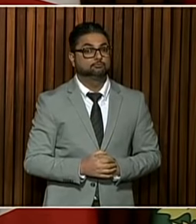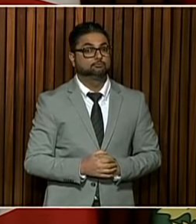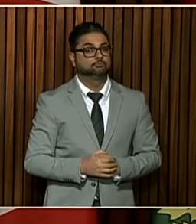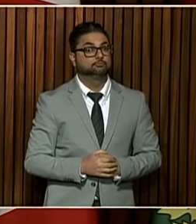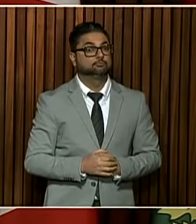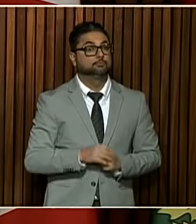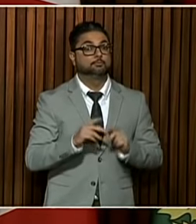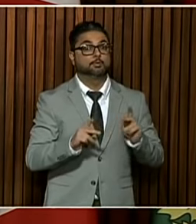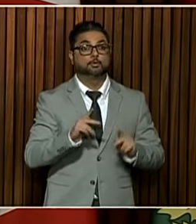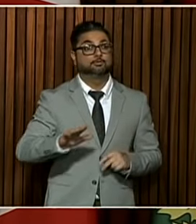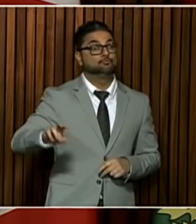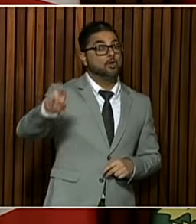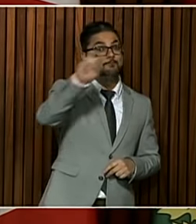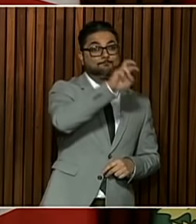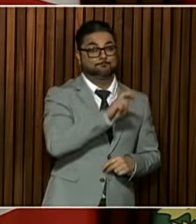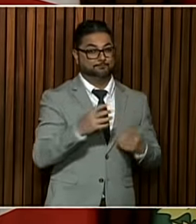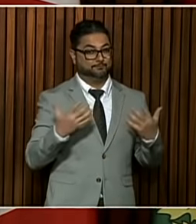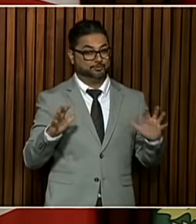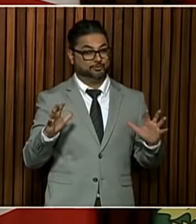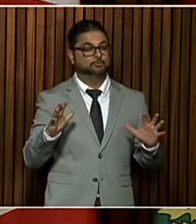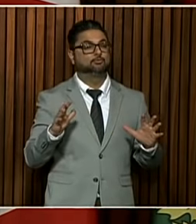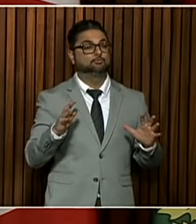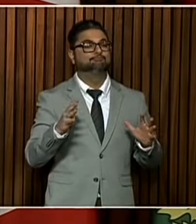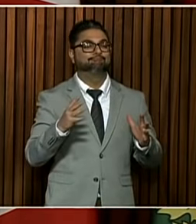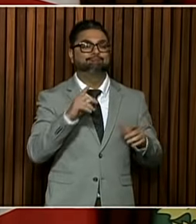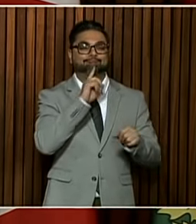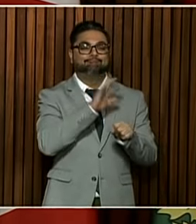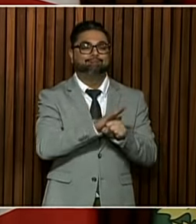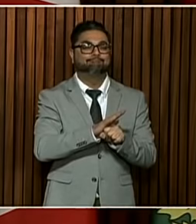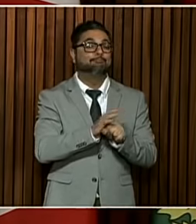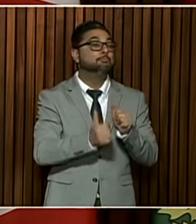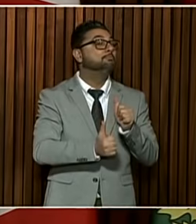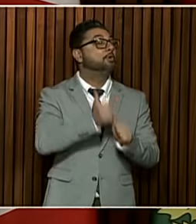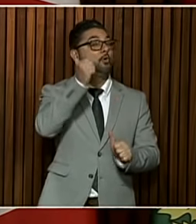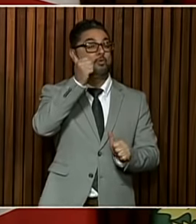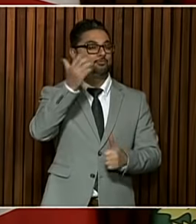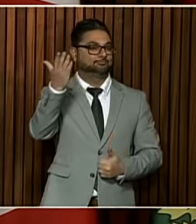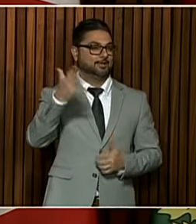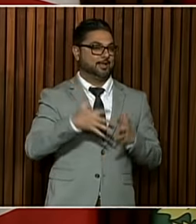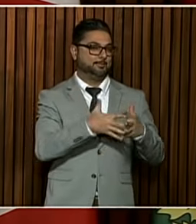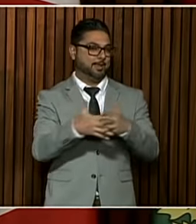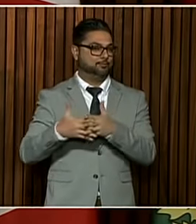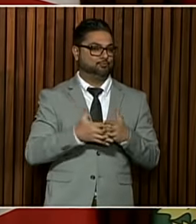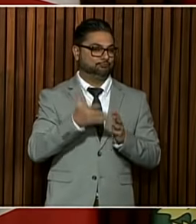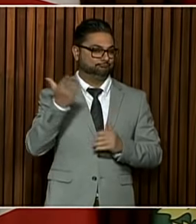United States at this point has reported